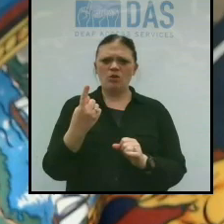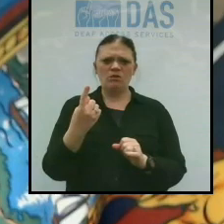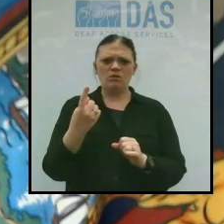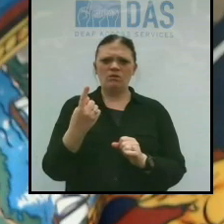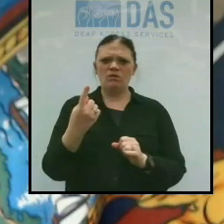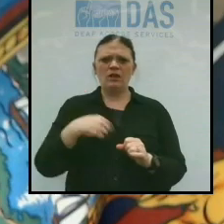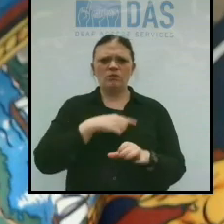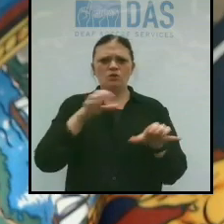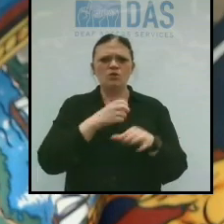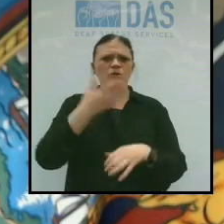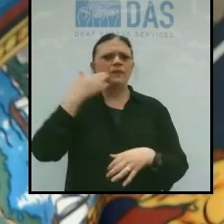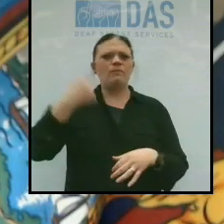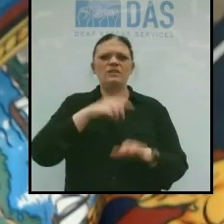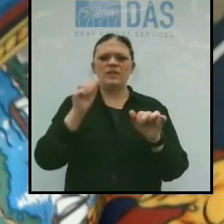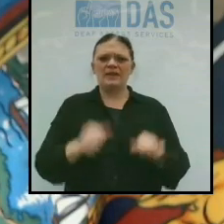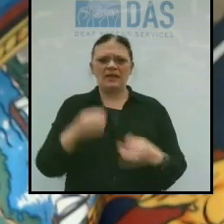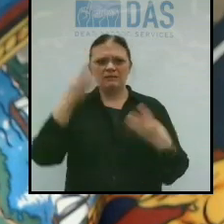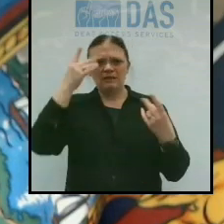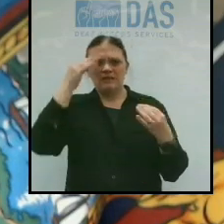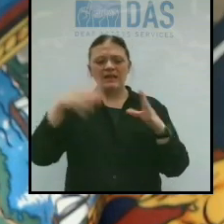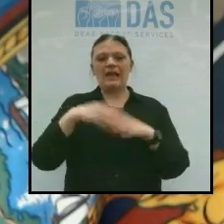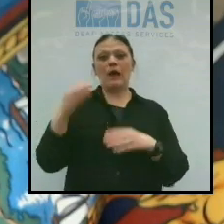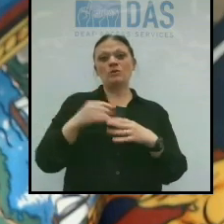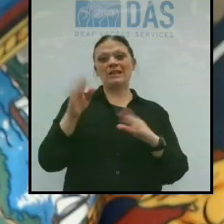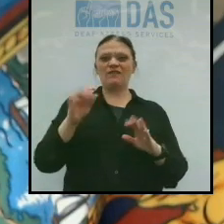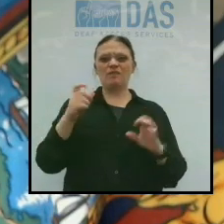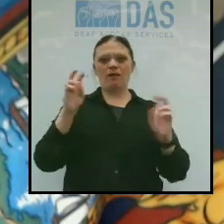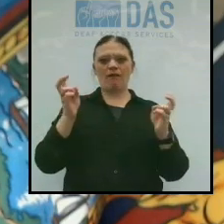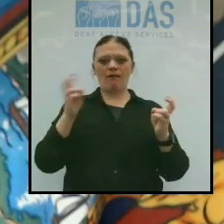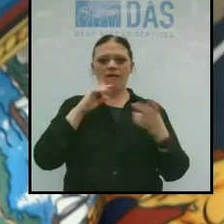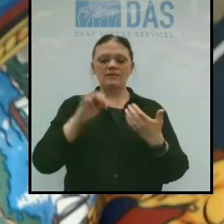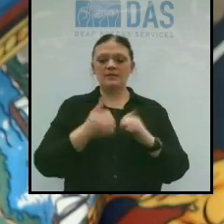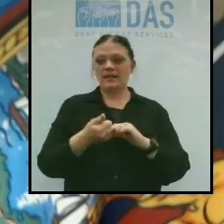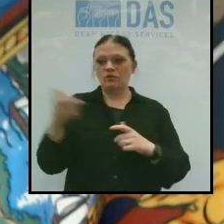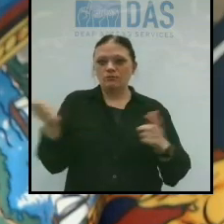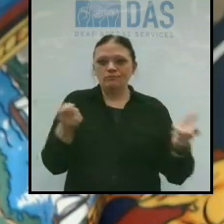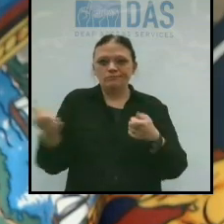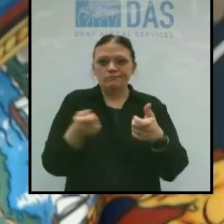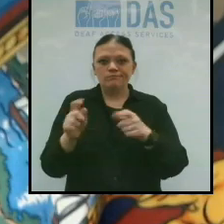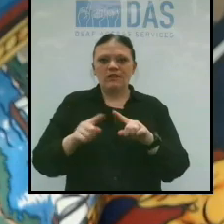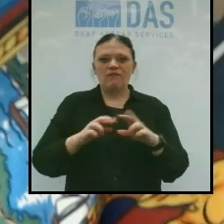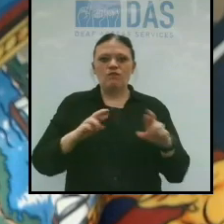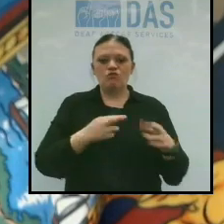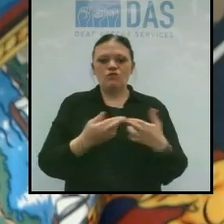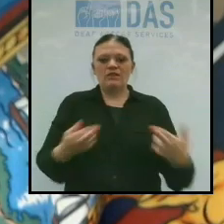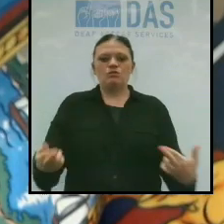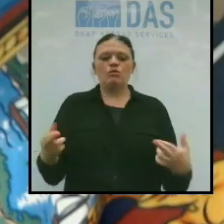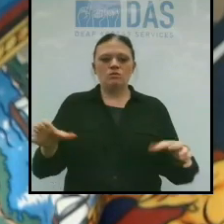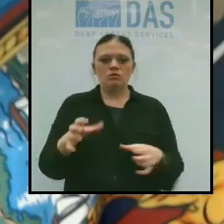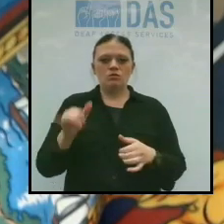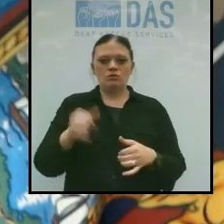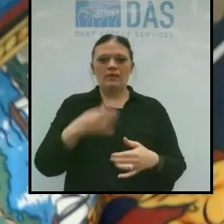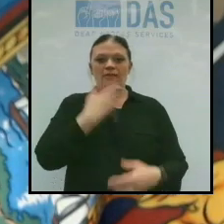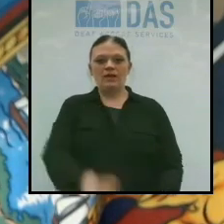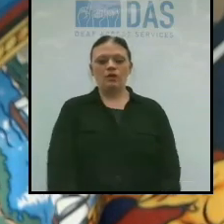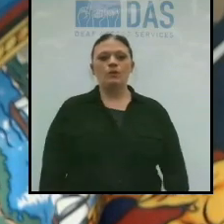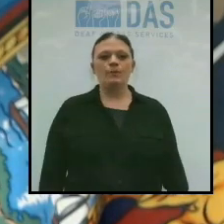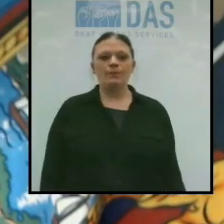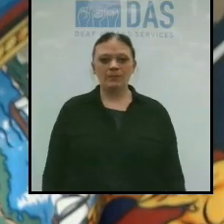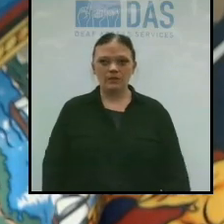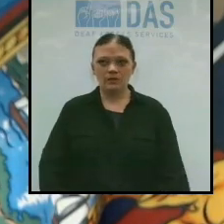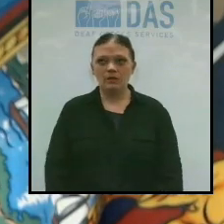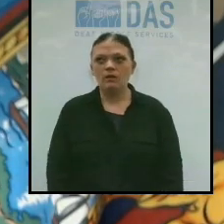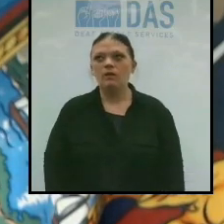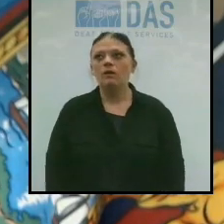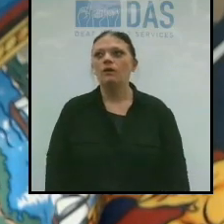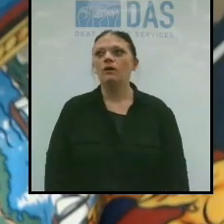and we're doing the best we can and thinking out of the box how we can pull different resources in the community to do that. So thanks. Can you